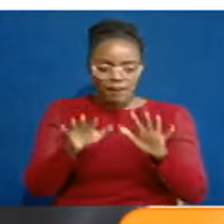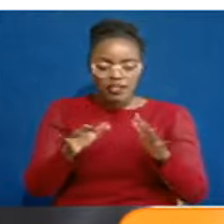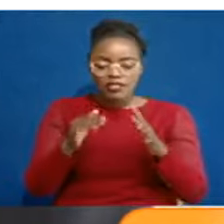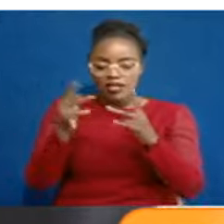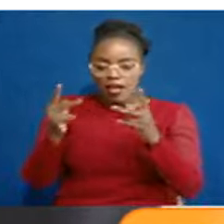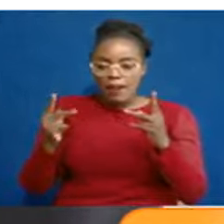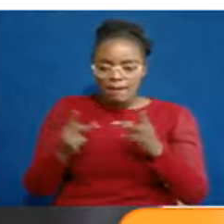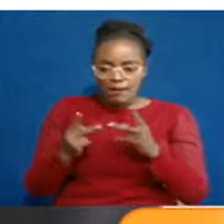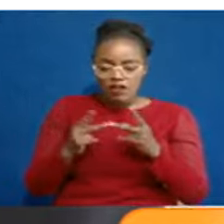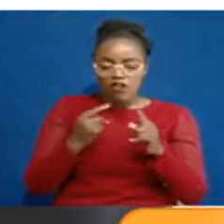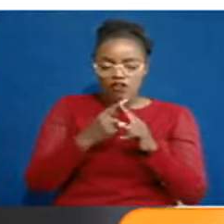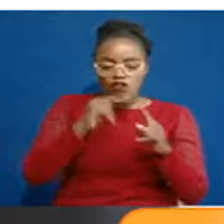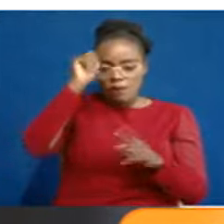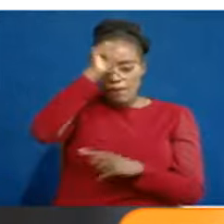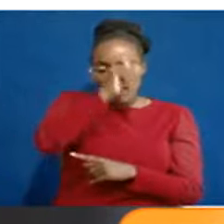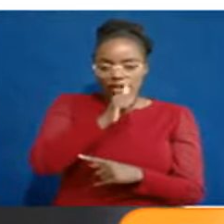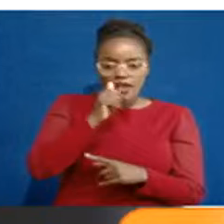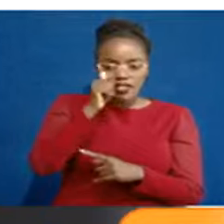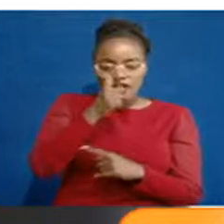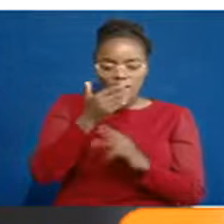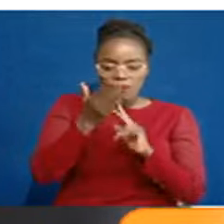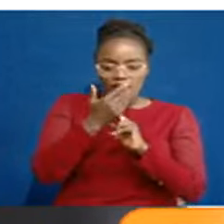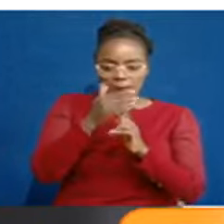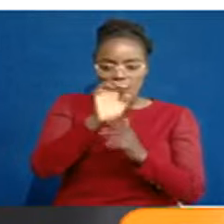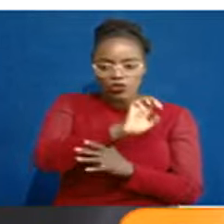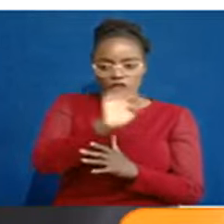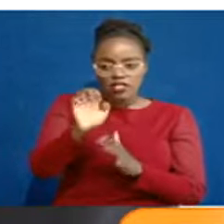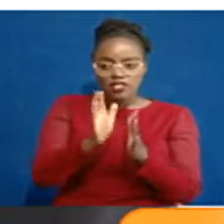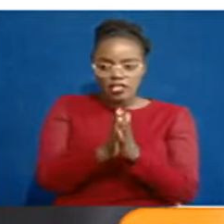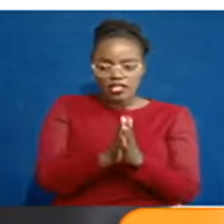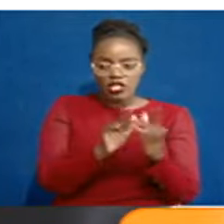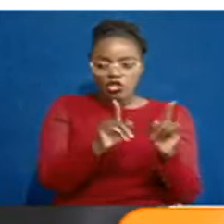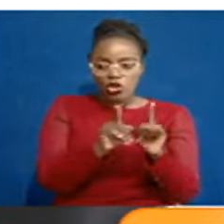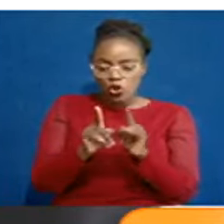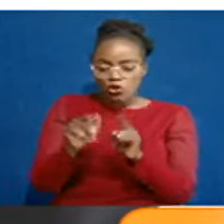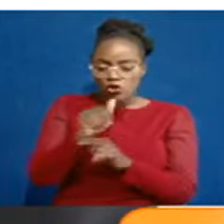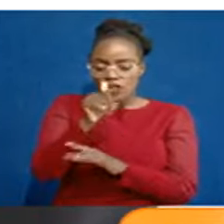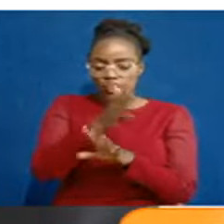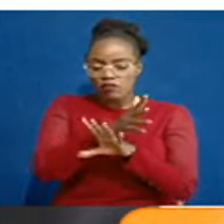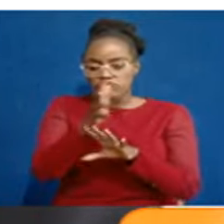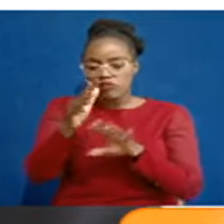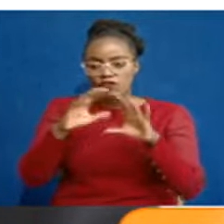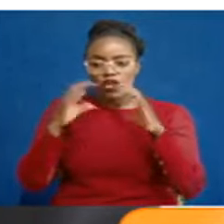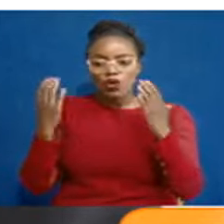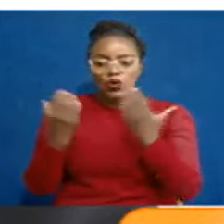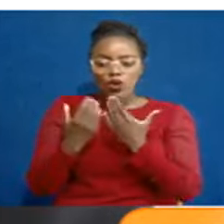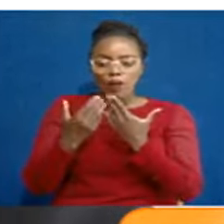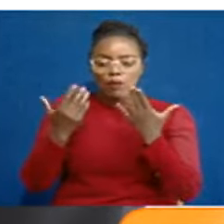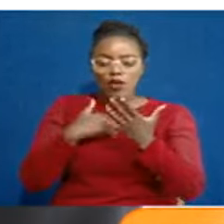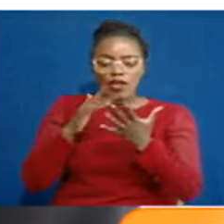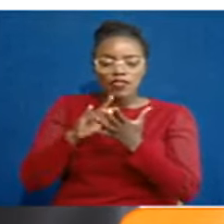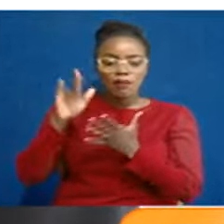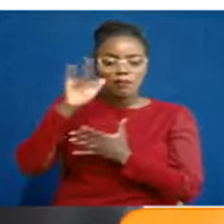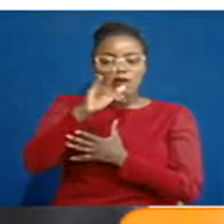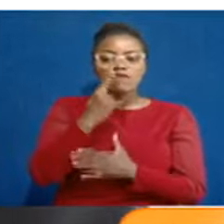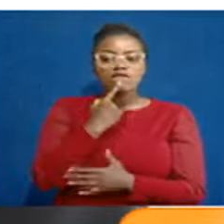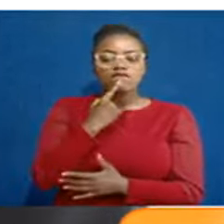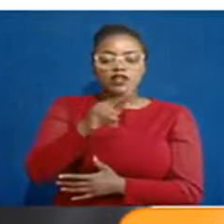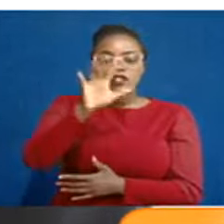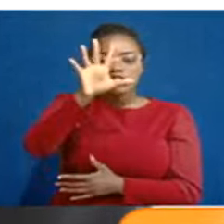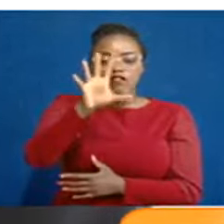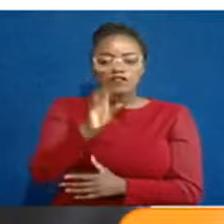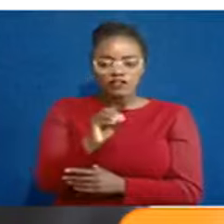destination from Asia, from Middle East, and the rest of the globe, where they fly